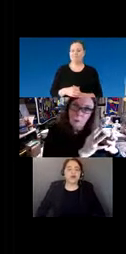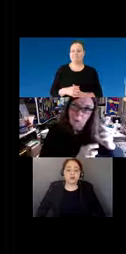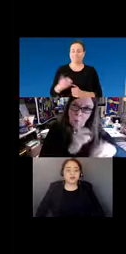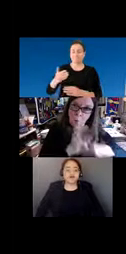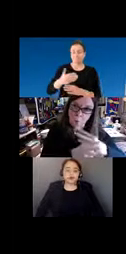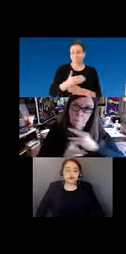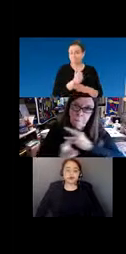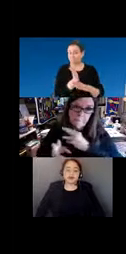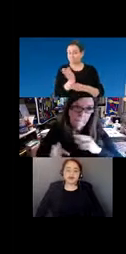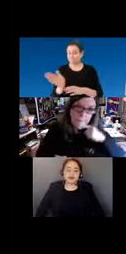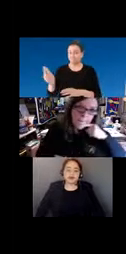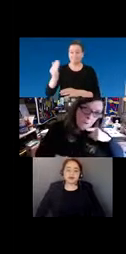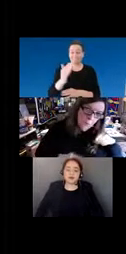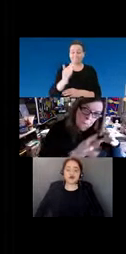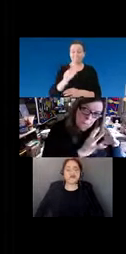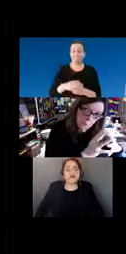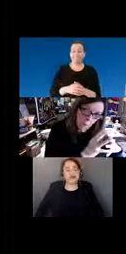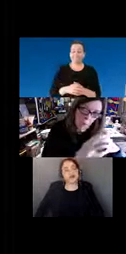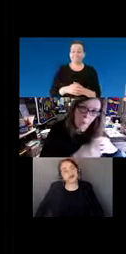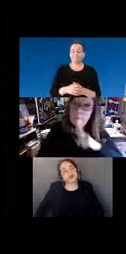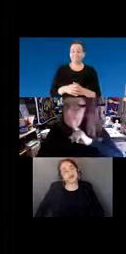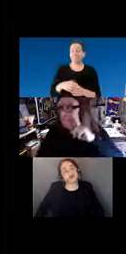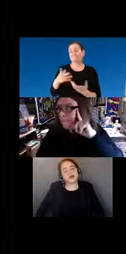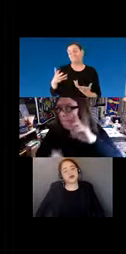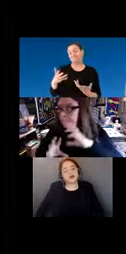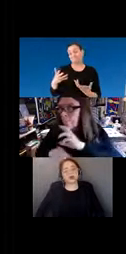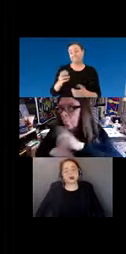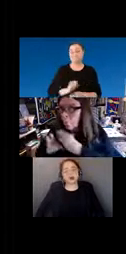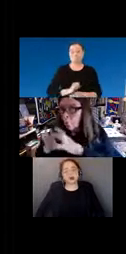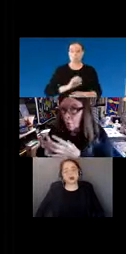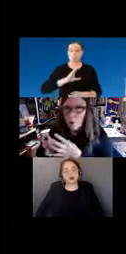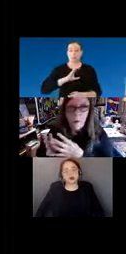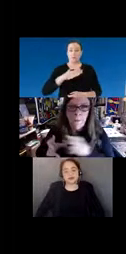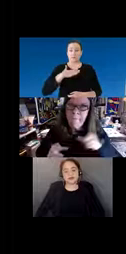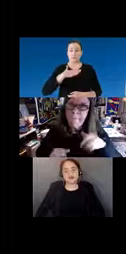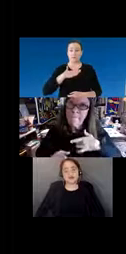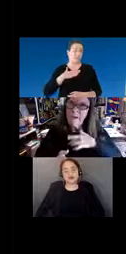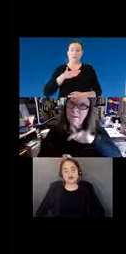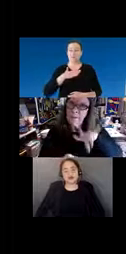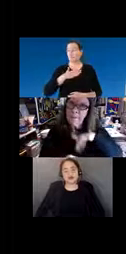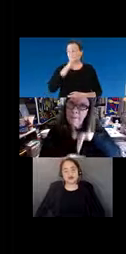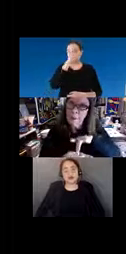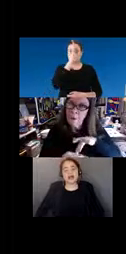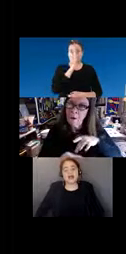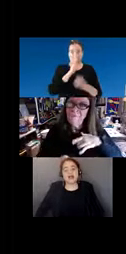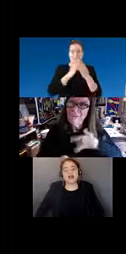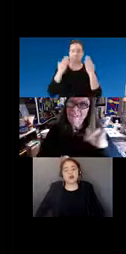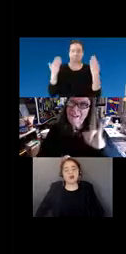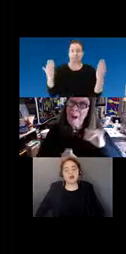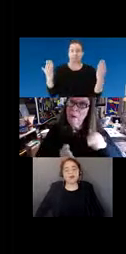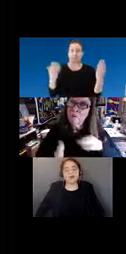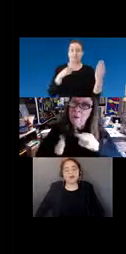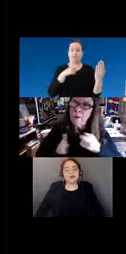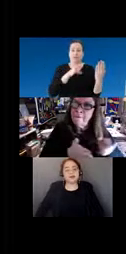So some CODIS felt that they were between two worlds, the deaf world and the hearing